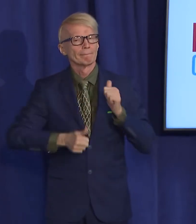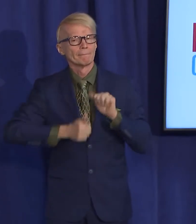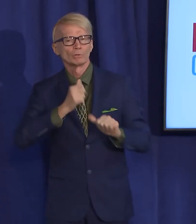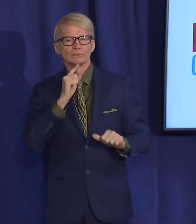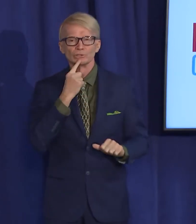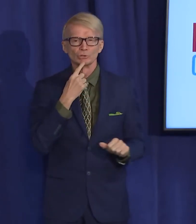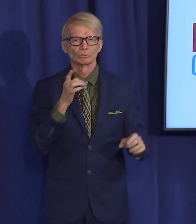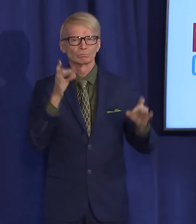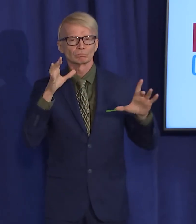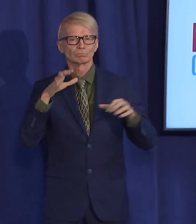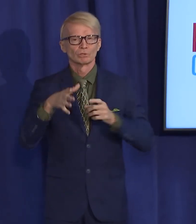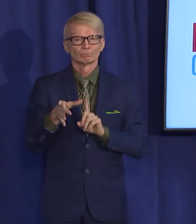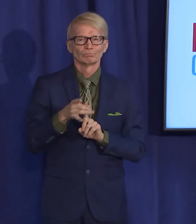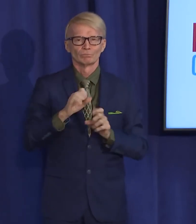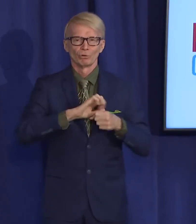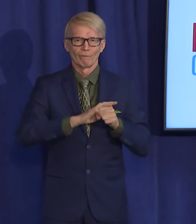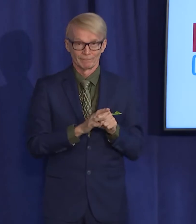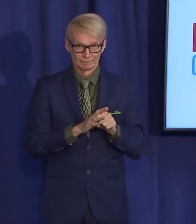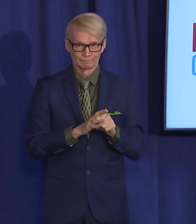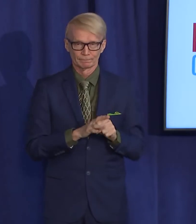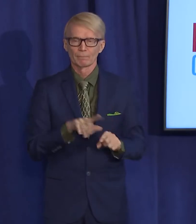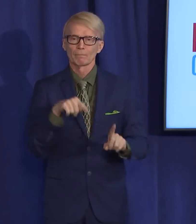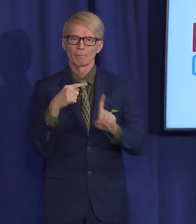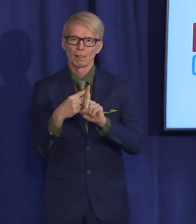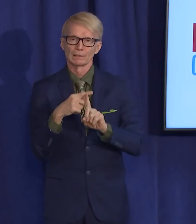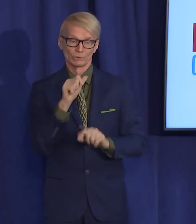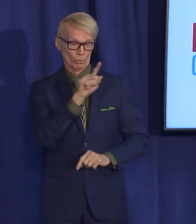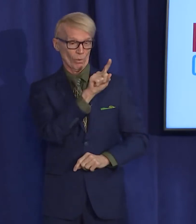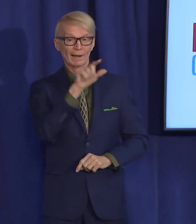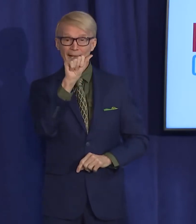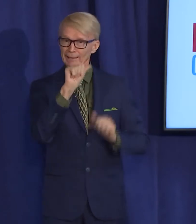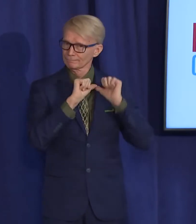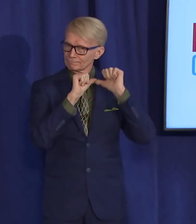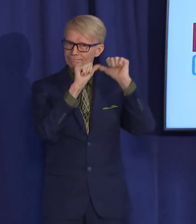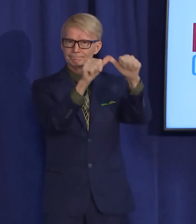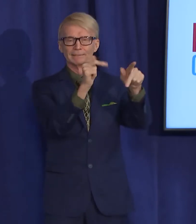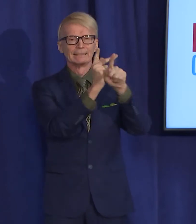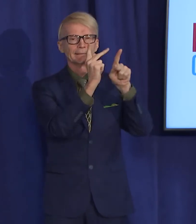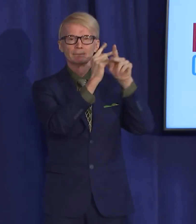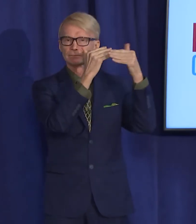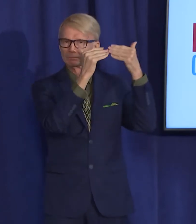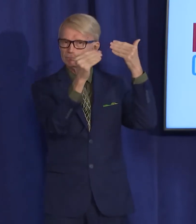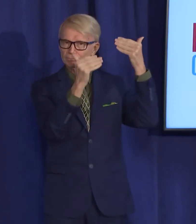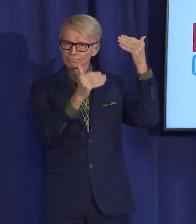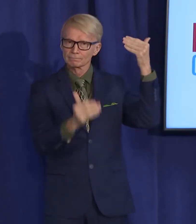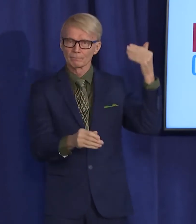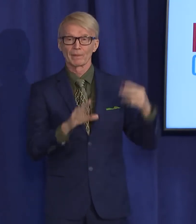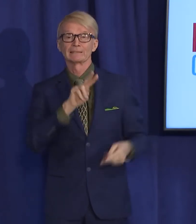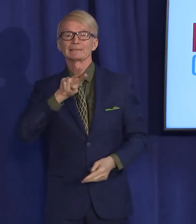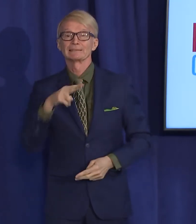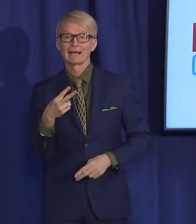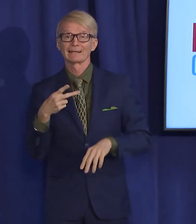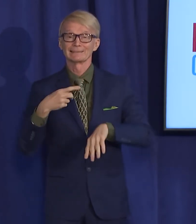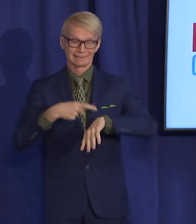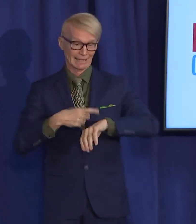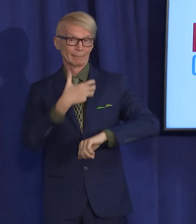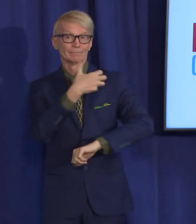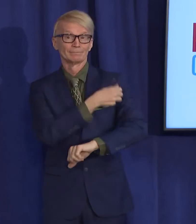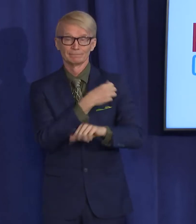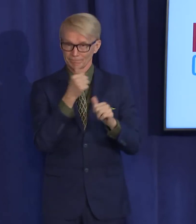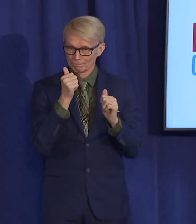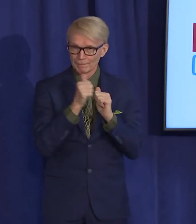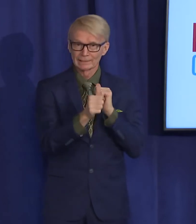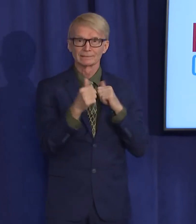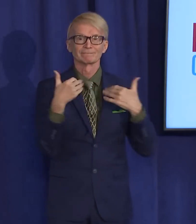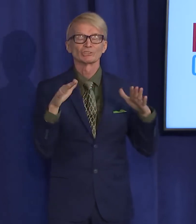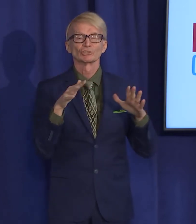also continued to vaccinate the people who became eligible in 1A, and we have successfully made second doses available on time